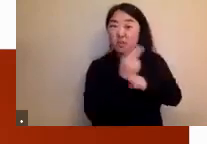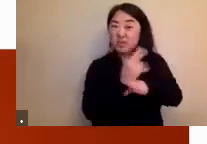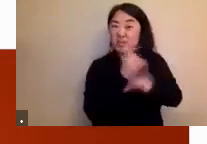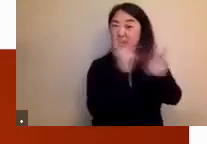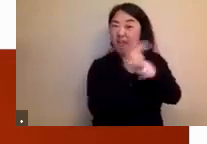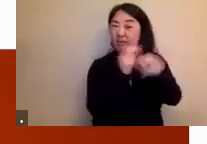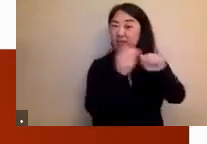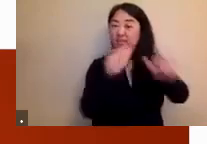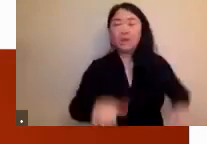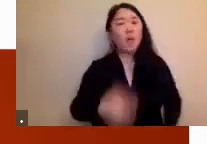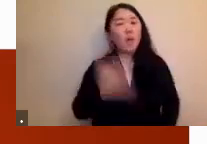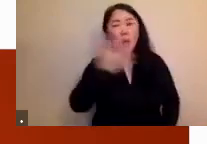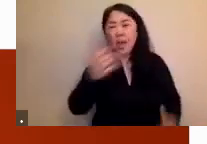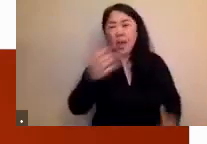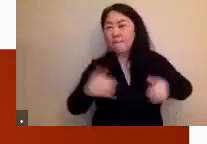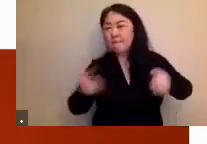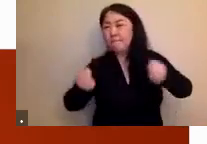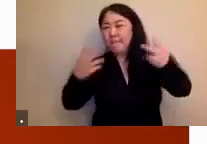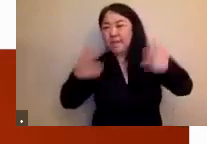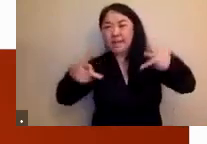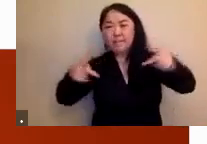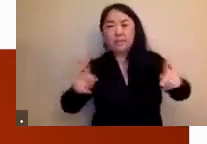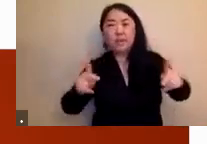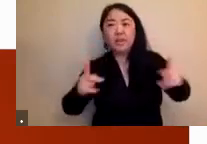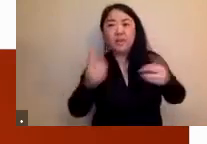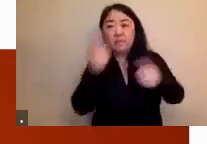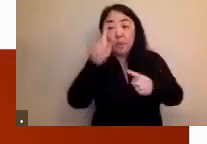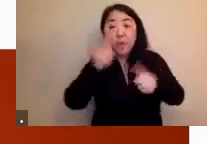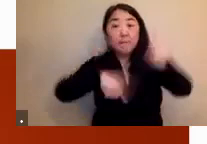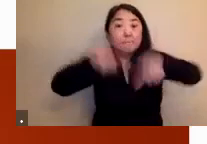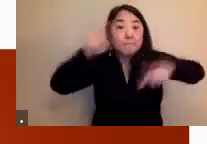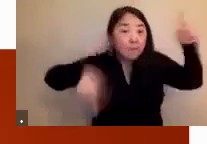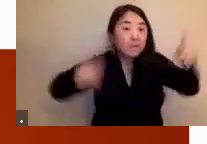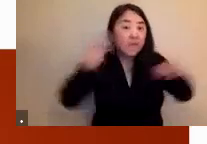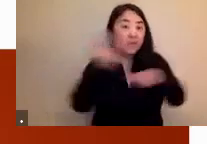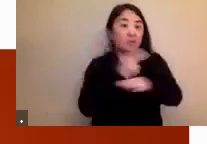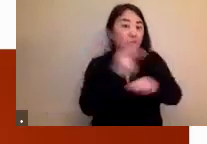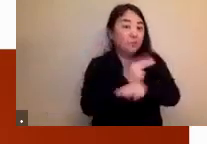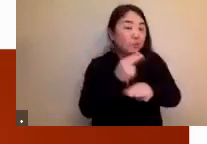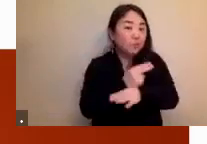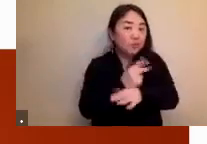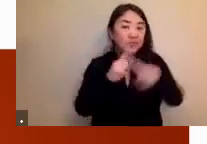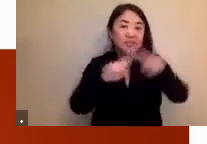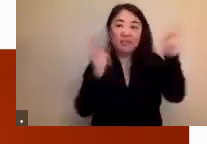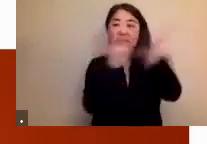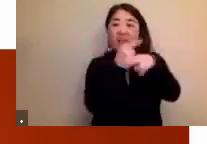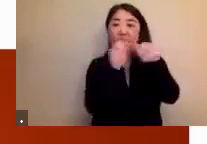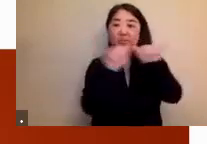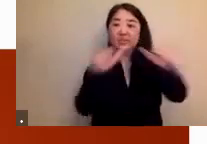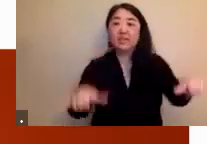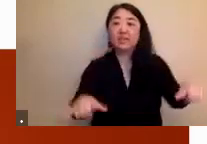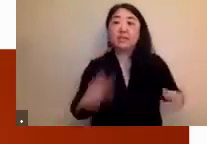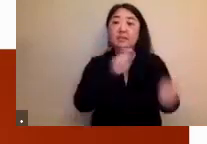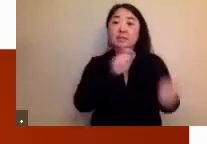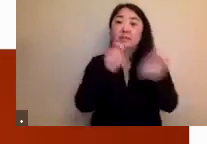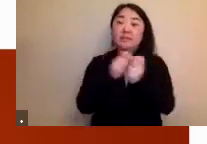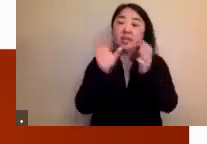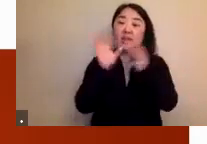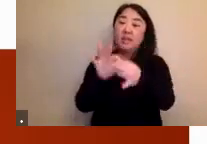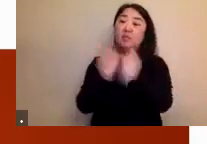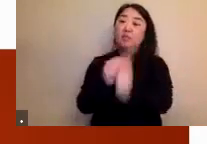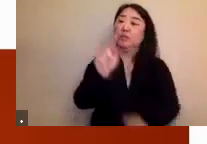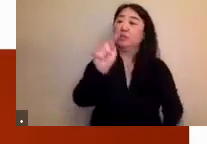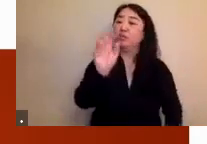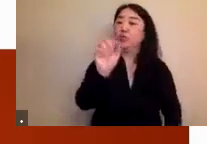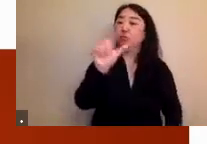are opportunities for multi-use of highway systems and particularly toll organizations. And